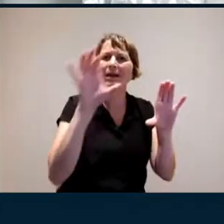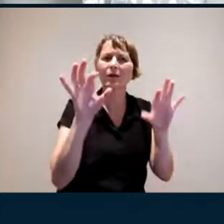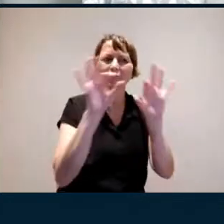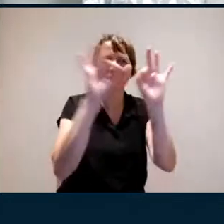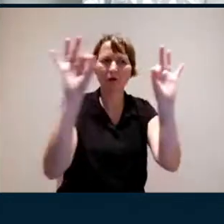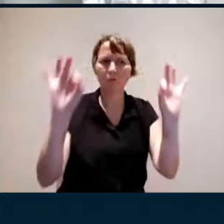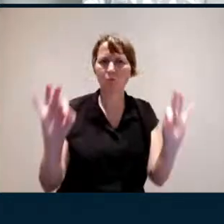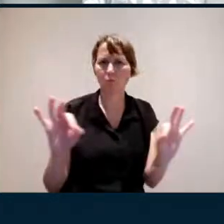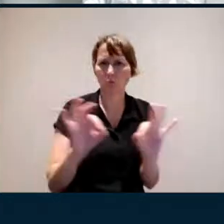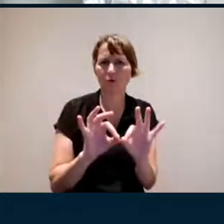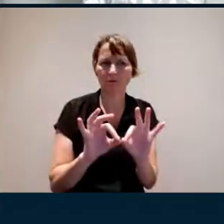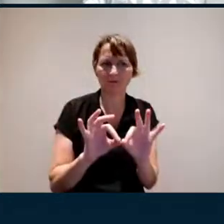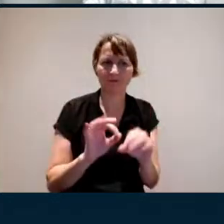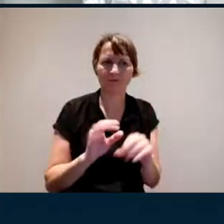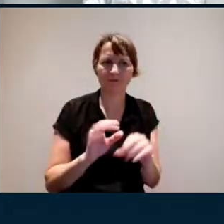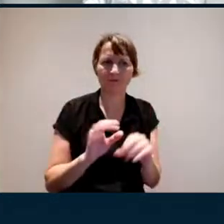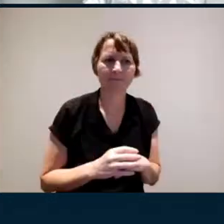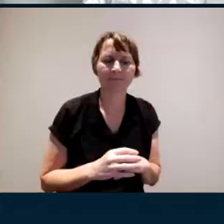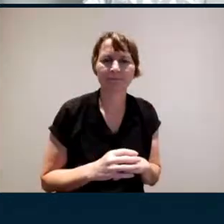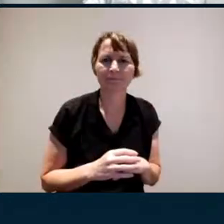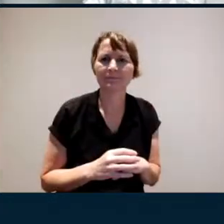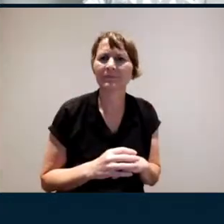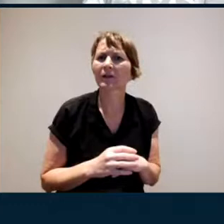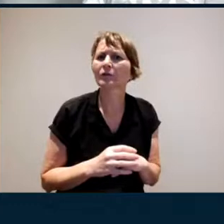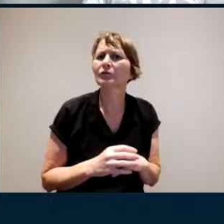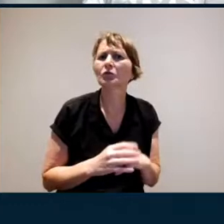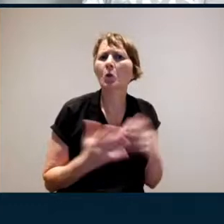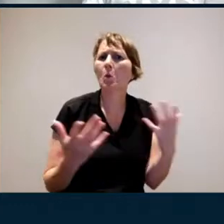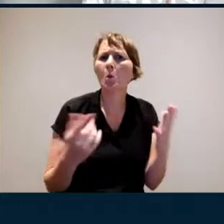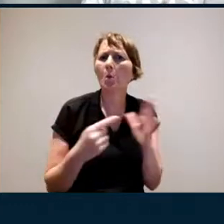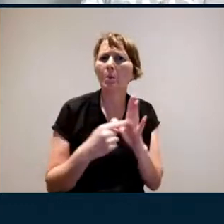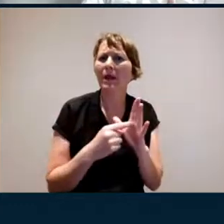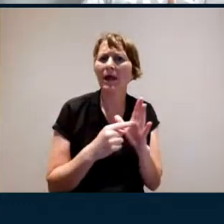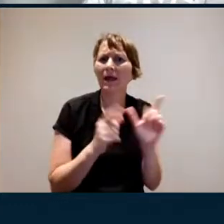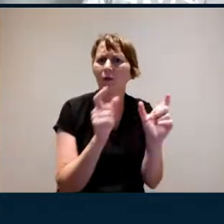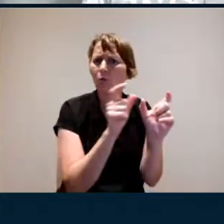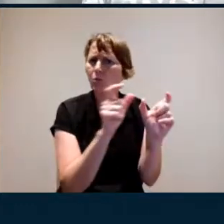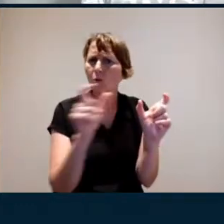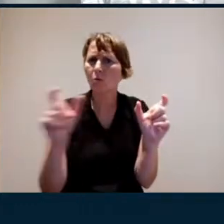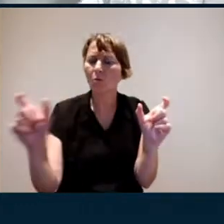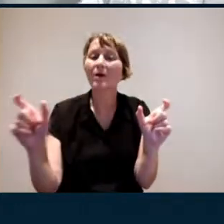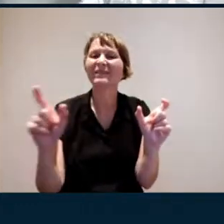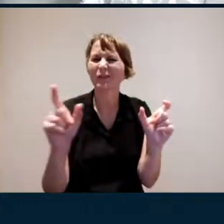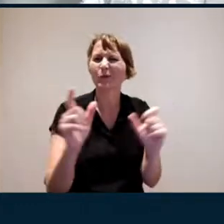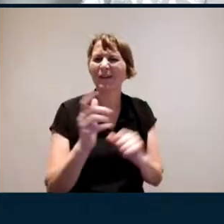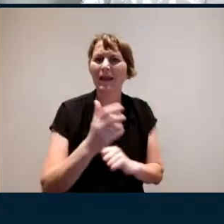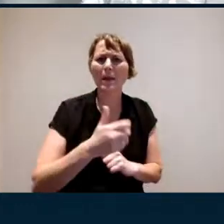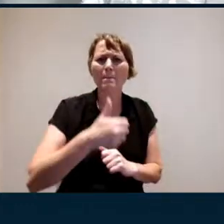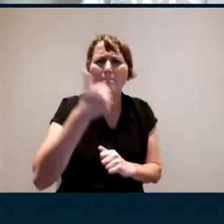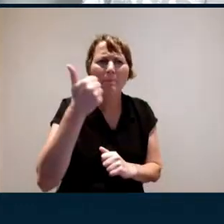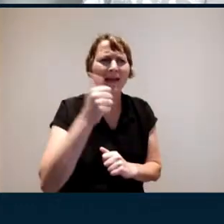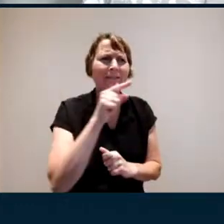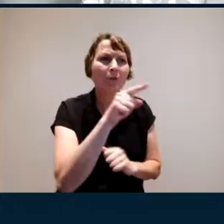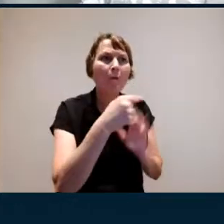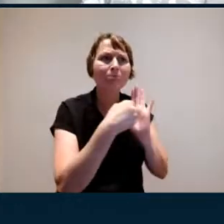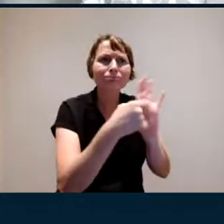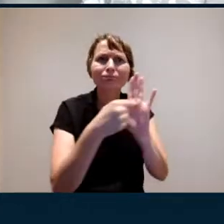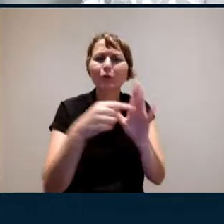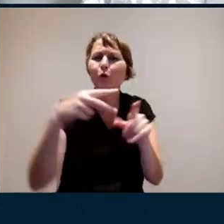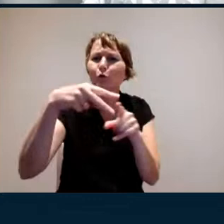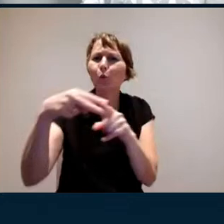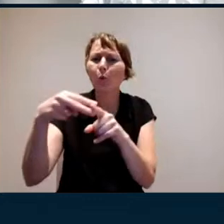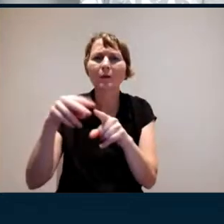very simple words, a cloud adoption framework is a collection of best practices and tools with some